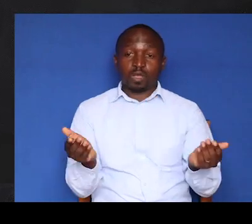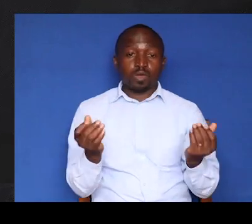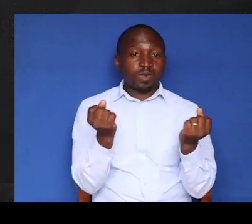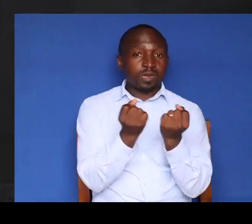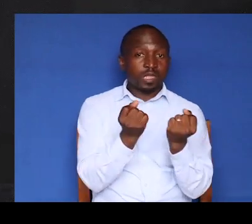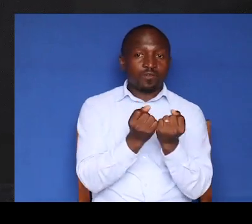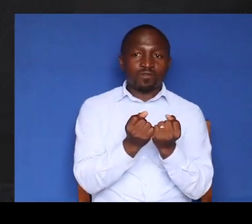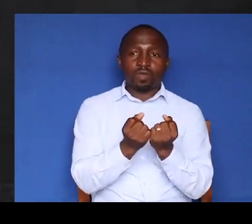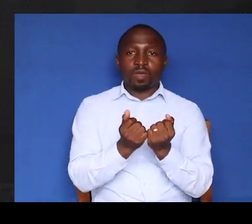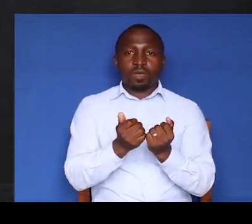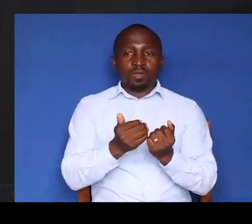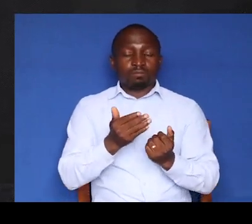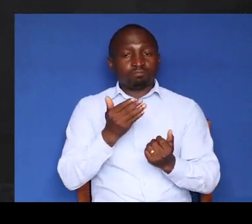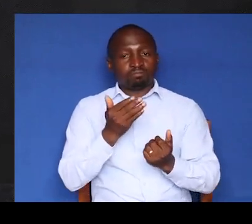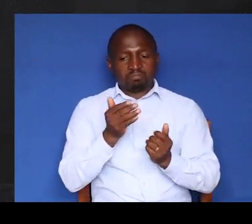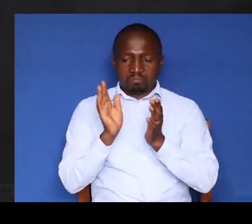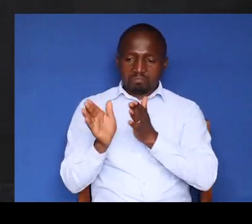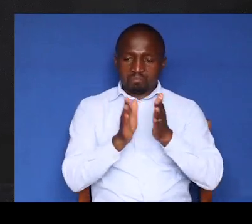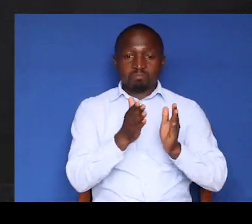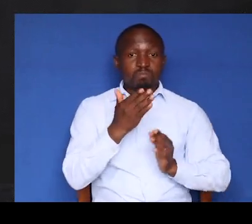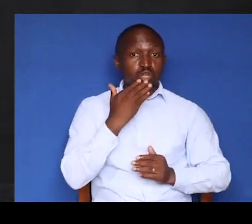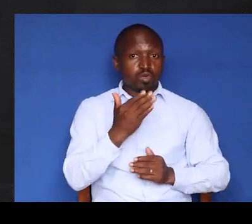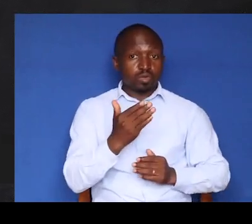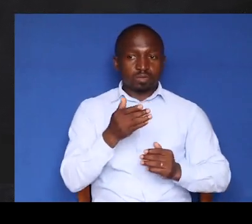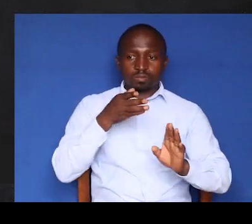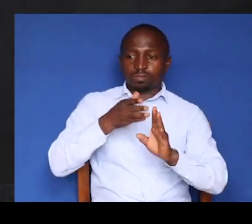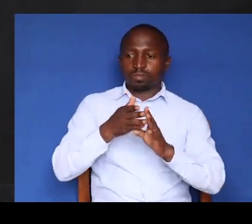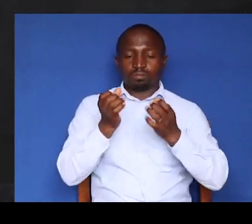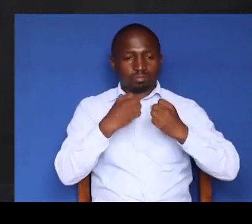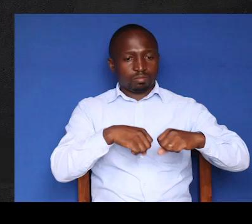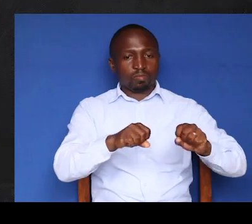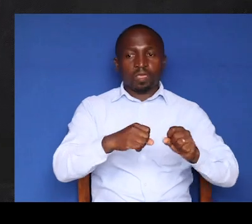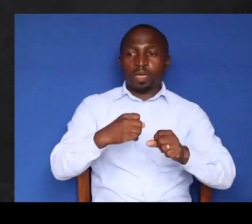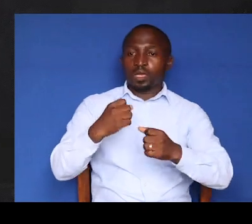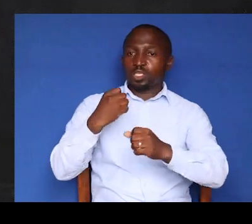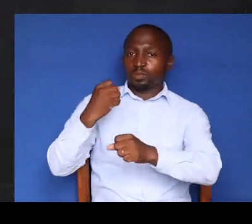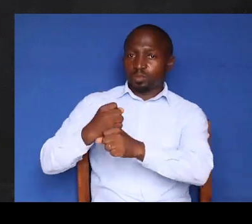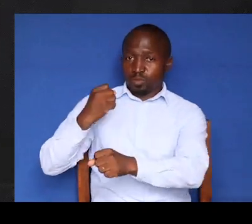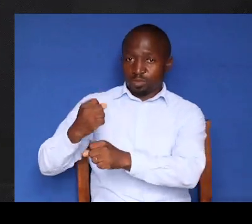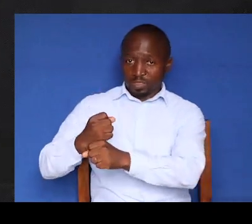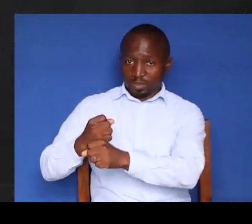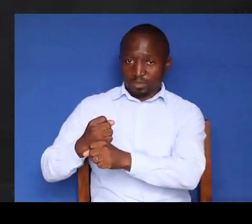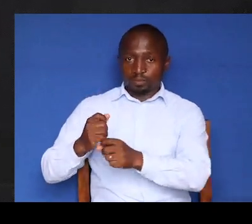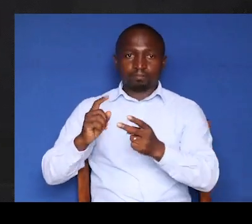on how the project or activity can be implemented. So there we